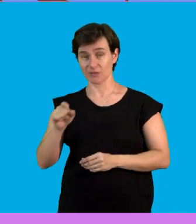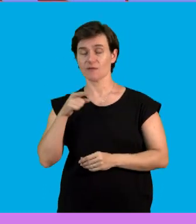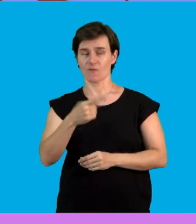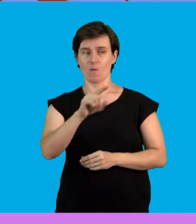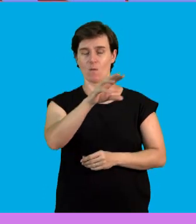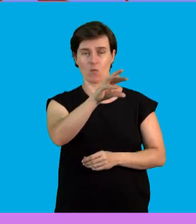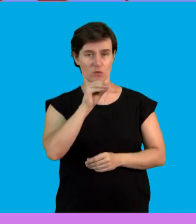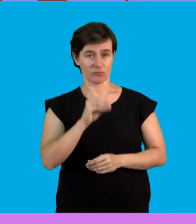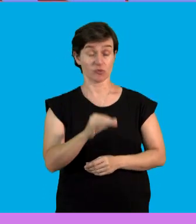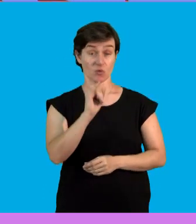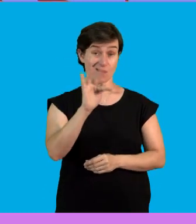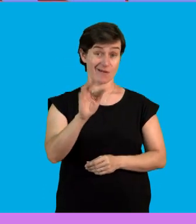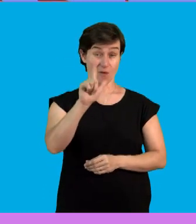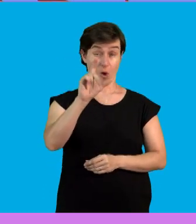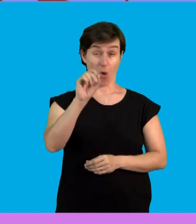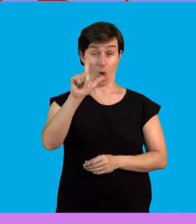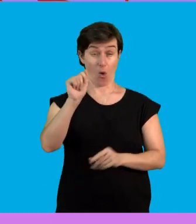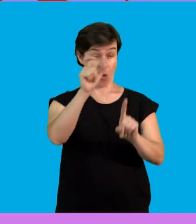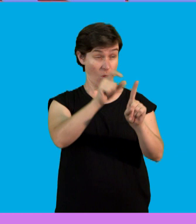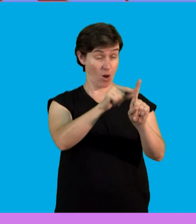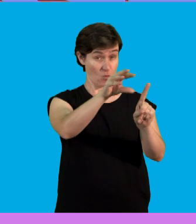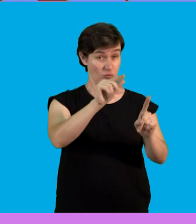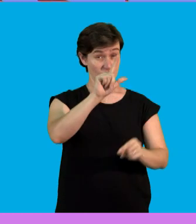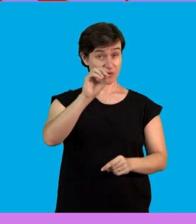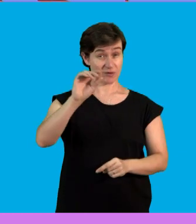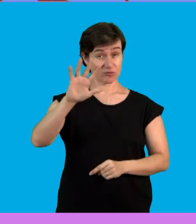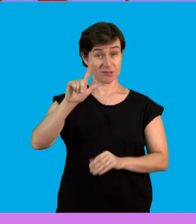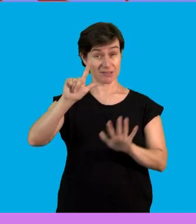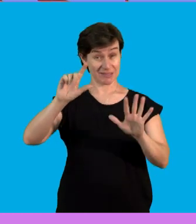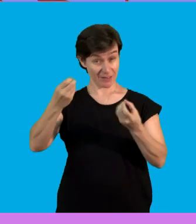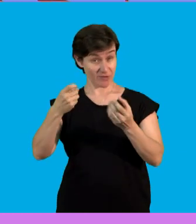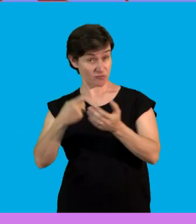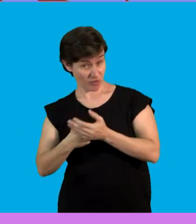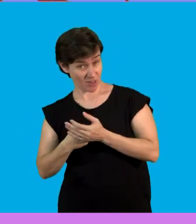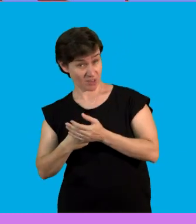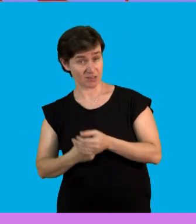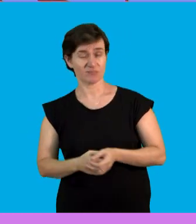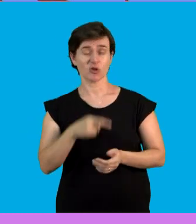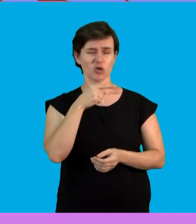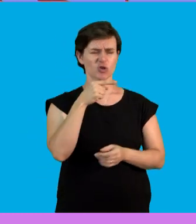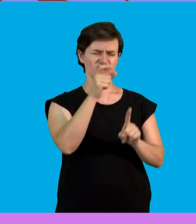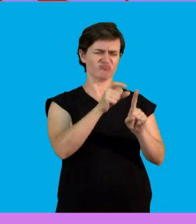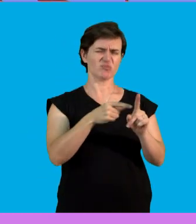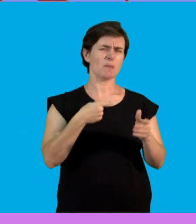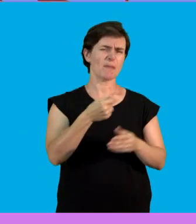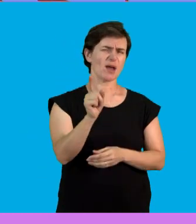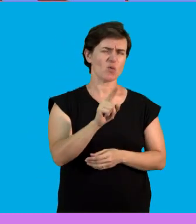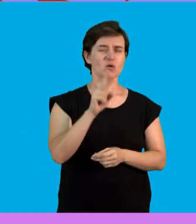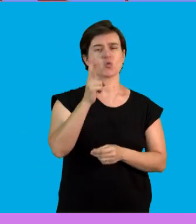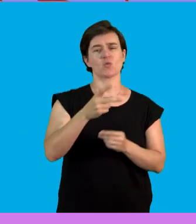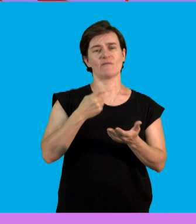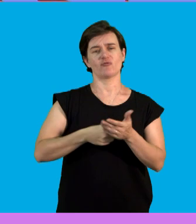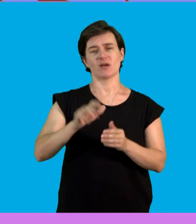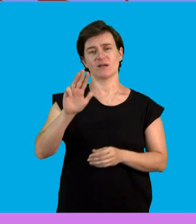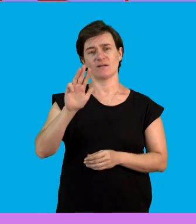R12.95. So if Lola withdraws 770 Rand from her account, she will pay a total